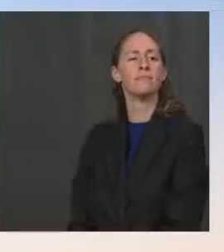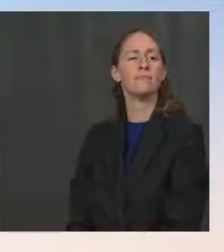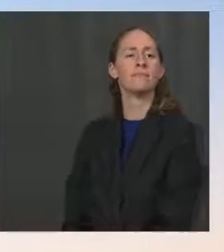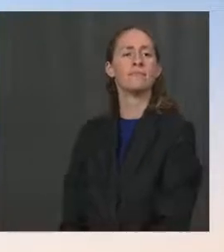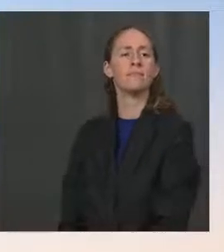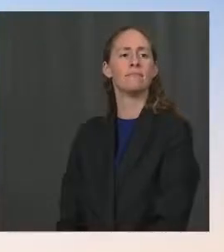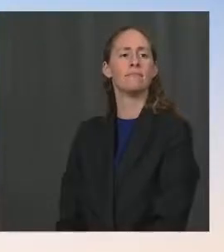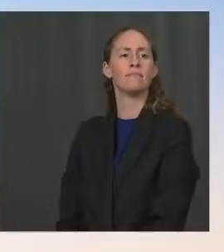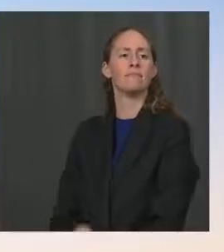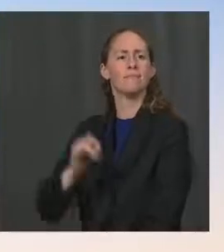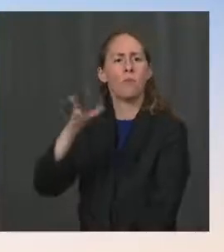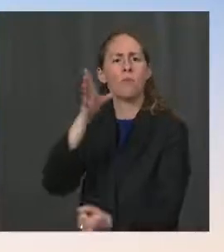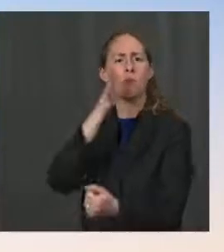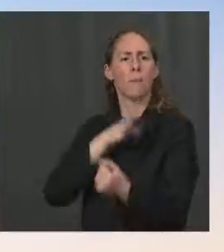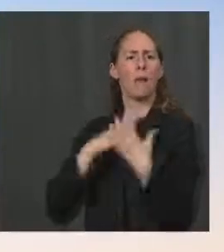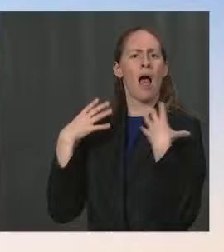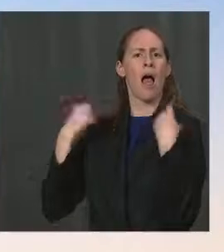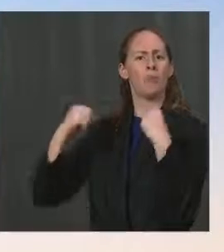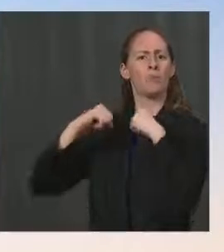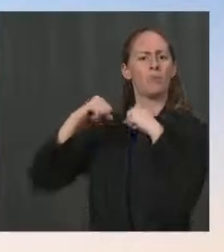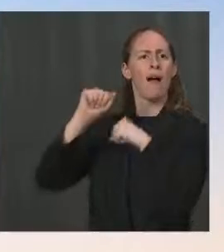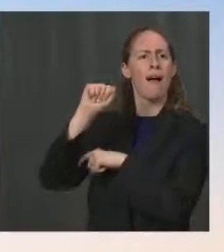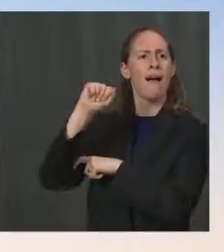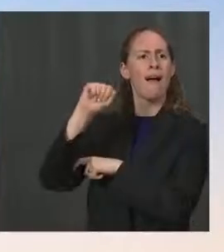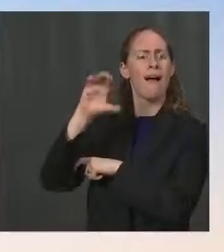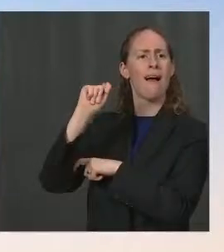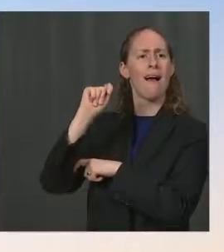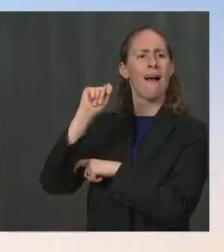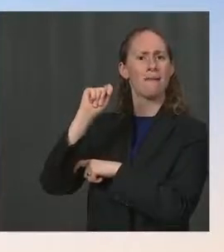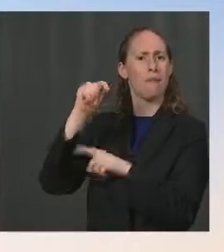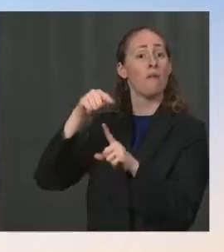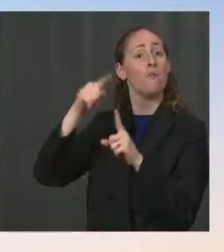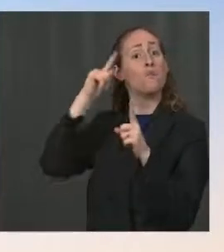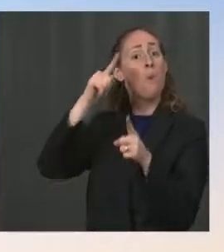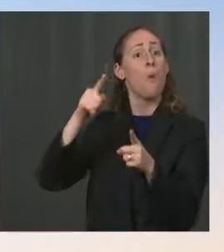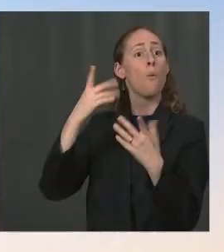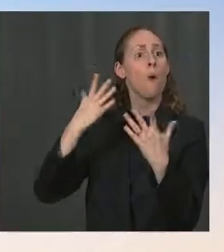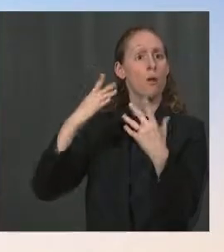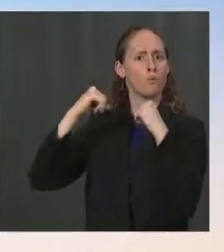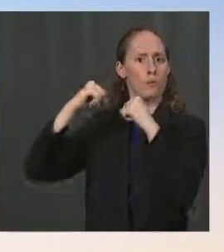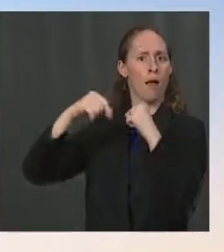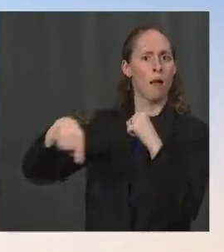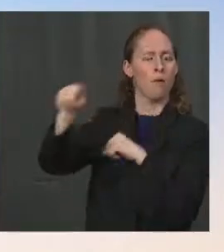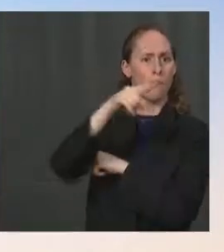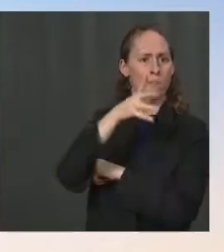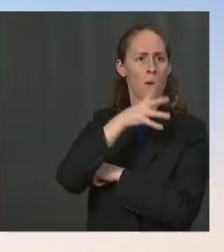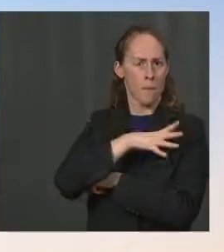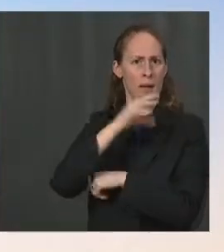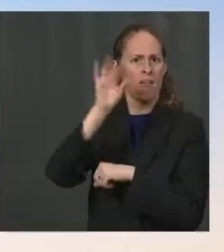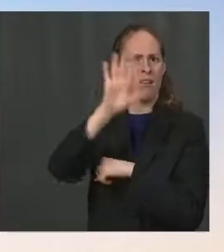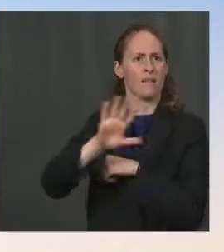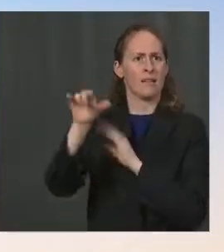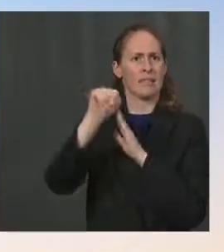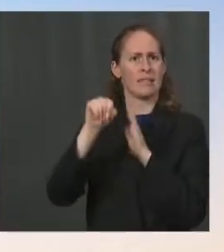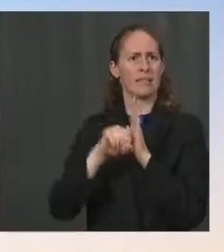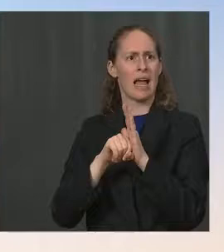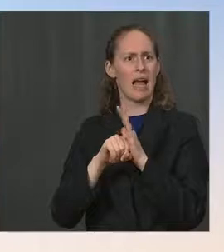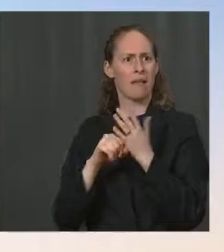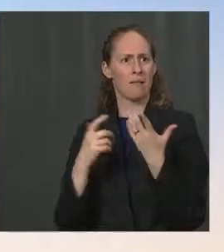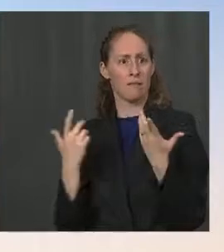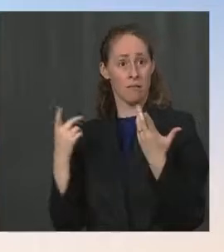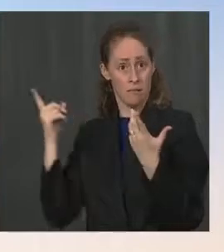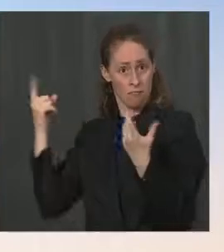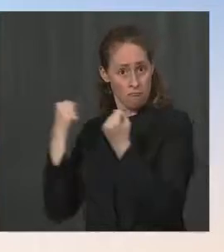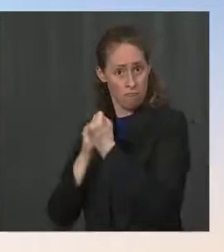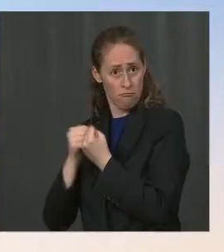access from state laws like the one in Texas. Does President Biden support that? I'd have to look more closely at the specifics of the law. Obviously,